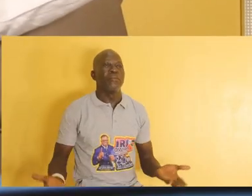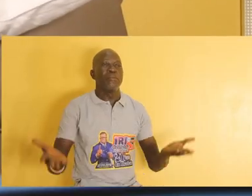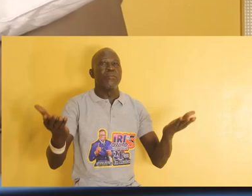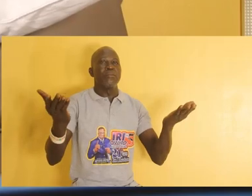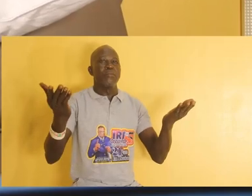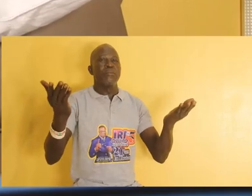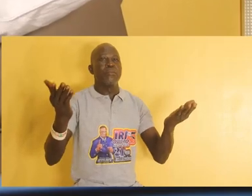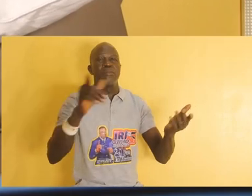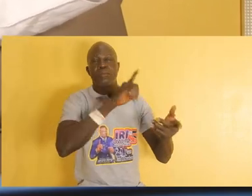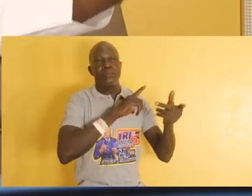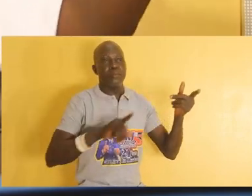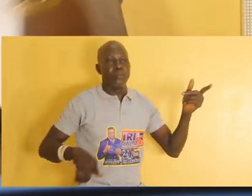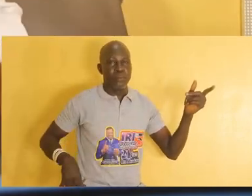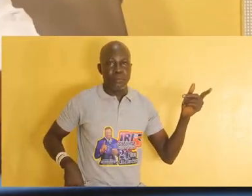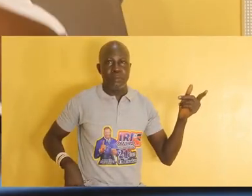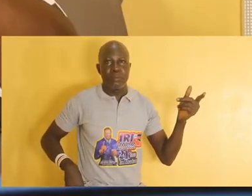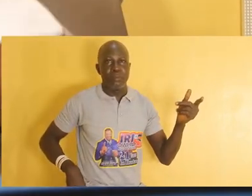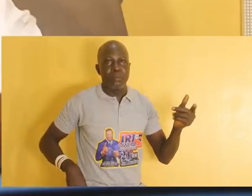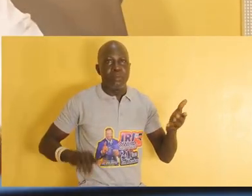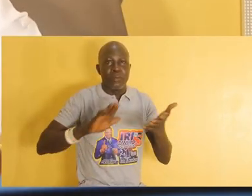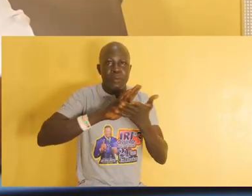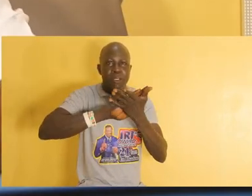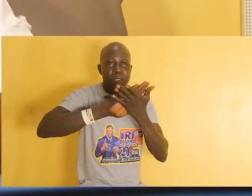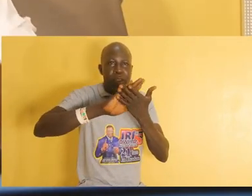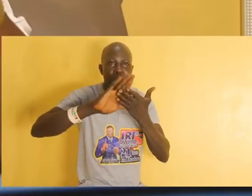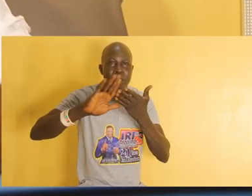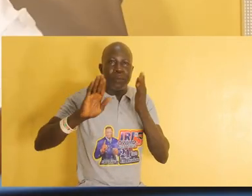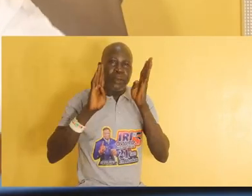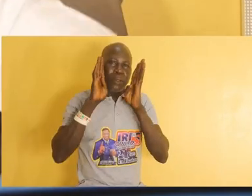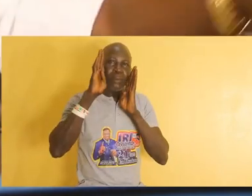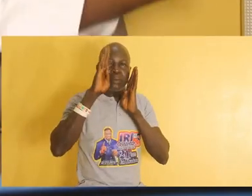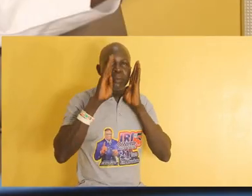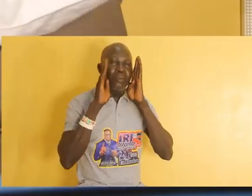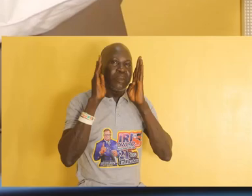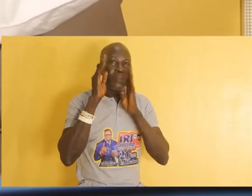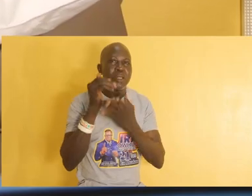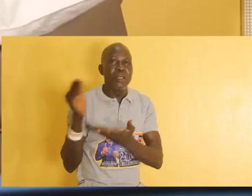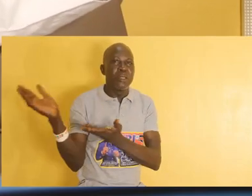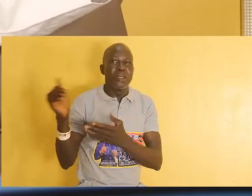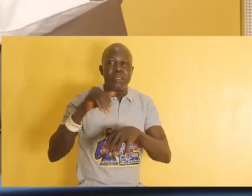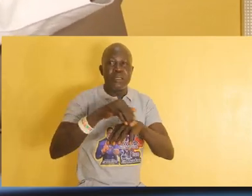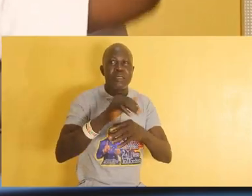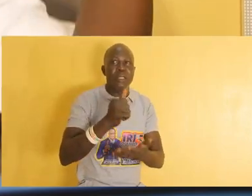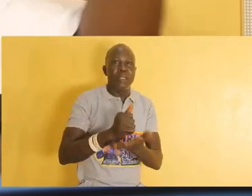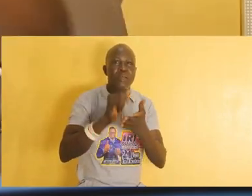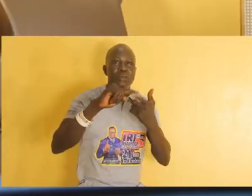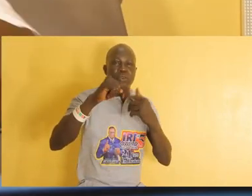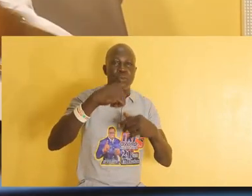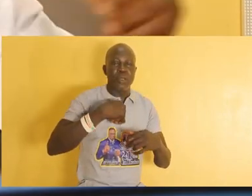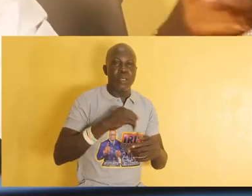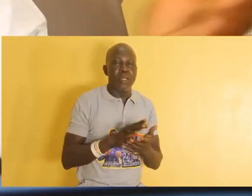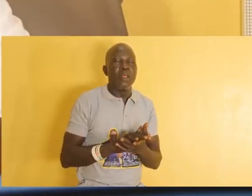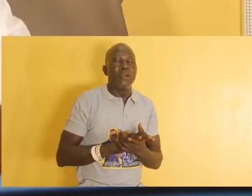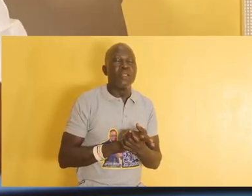Lift up your head. Olúwa pa ẹ̀gàn mẹ́rẹ́ pátápátá. Take away my reproach. Bẹ́ẹ̀ ìrànlọ́wọ́ dìde fún ayé. Raise hell for my life. Oya